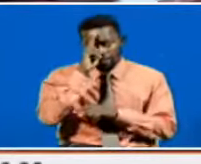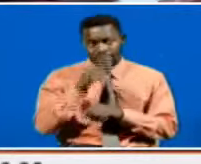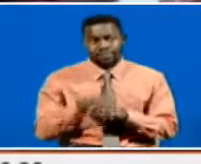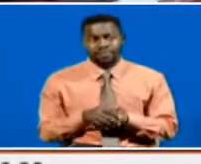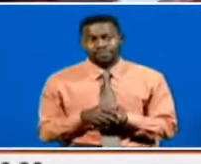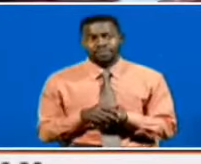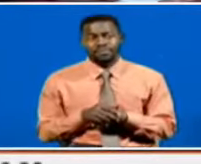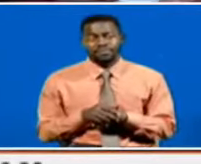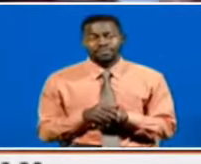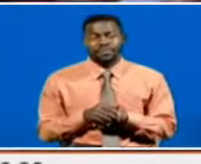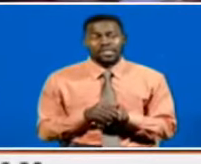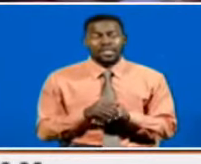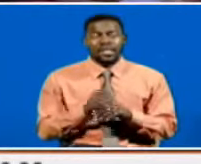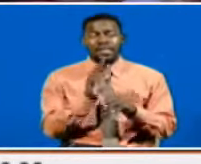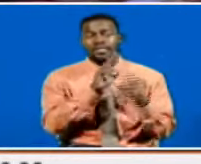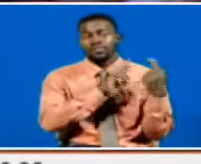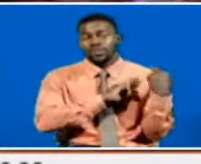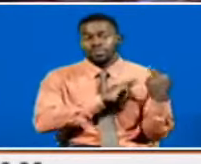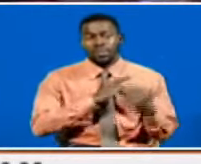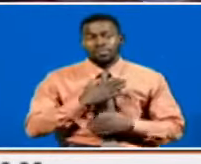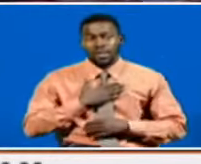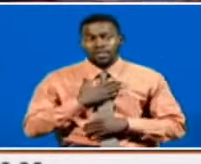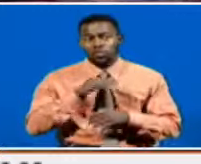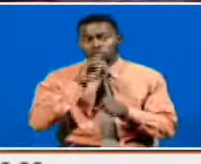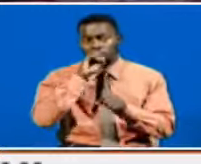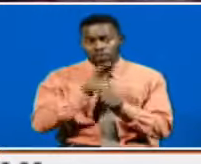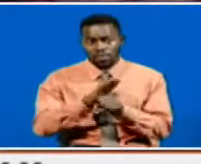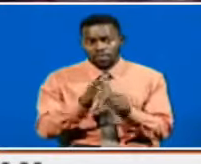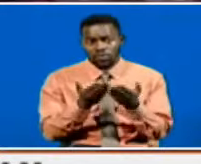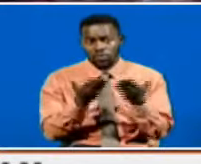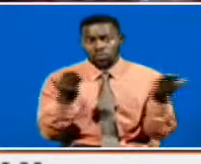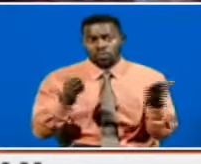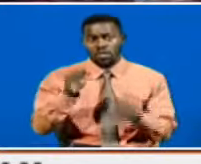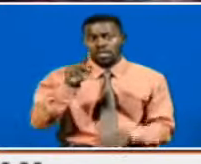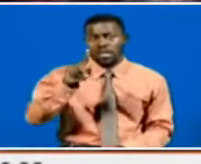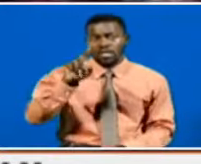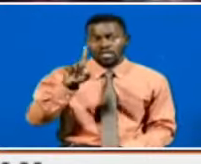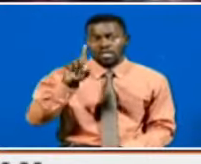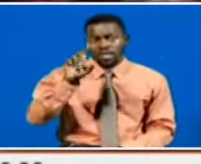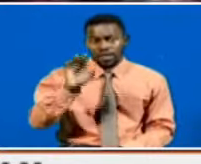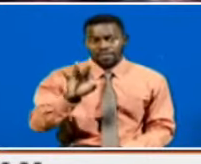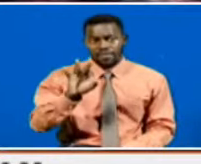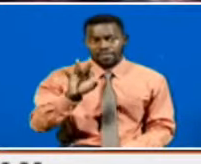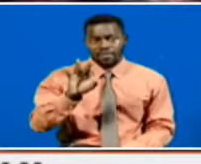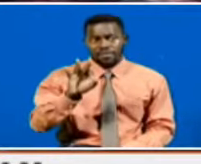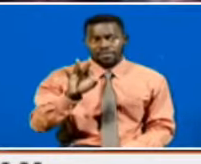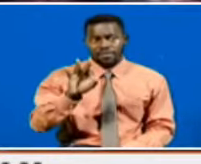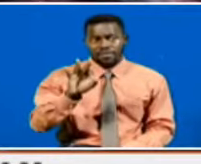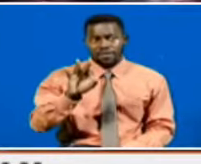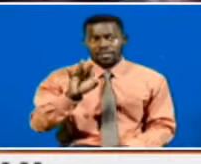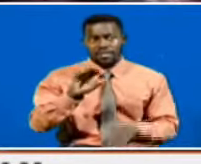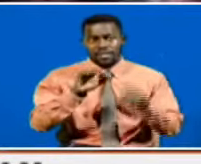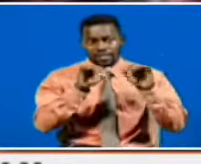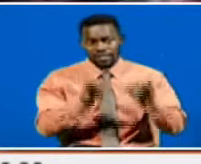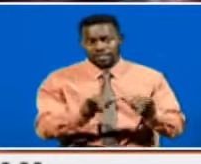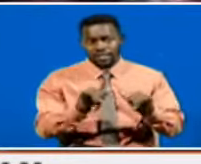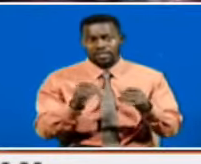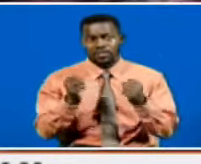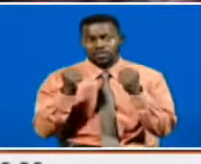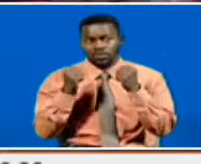is to assure you that the Kenya Defense Forces remains